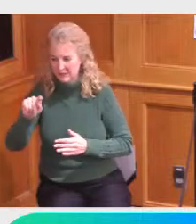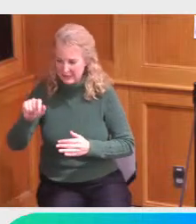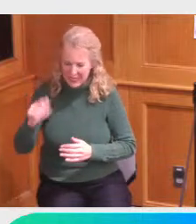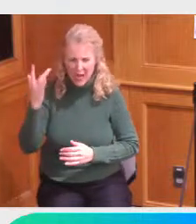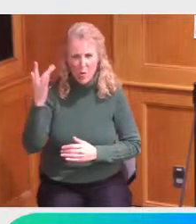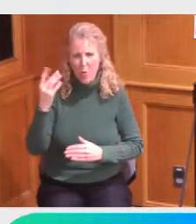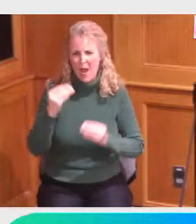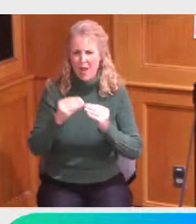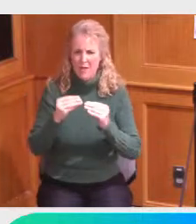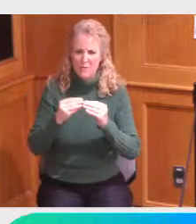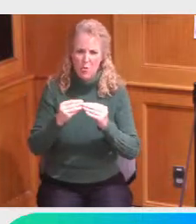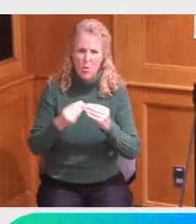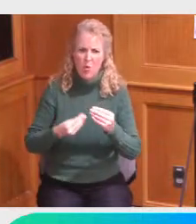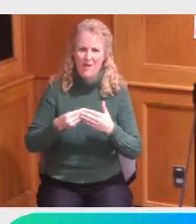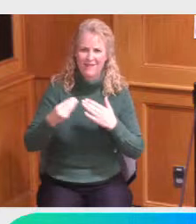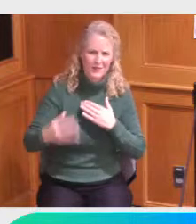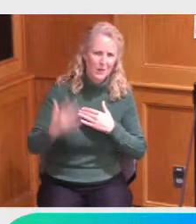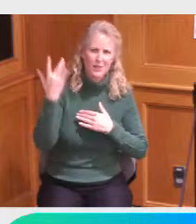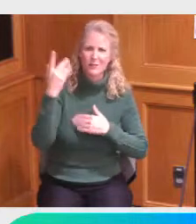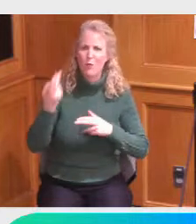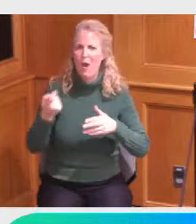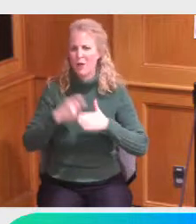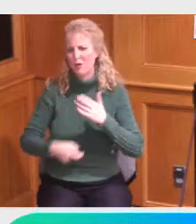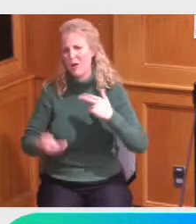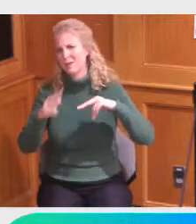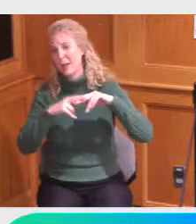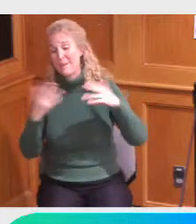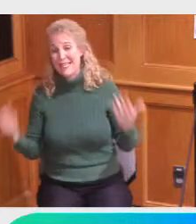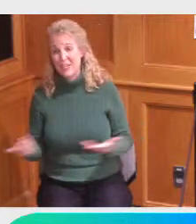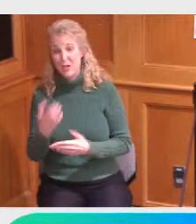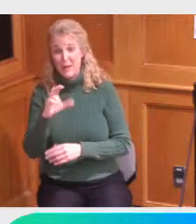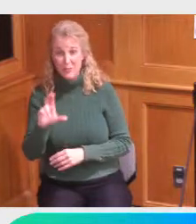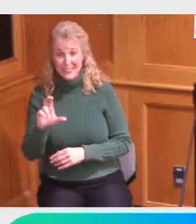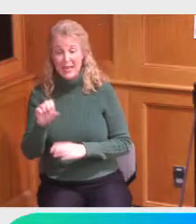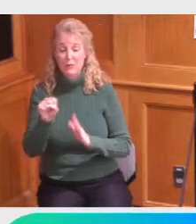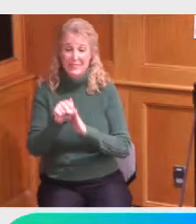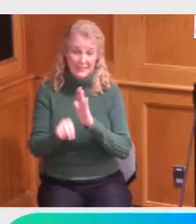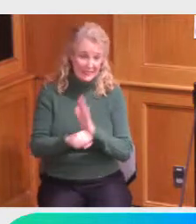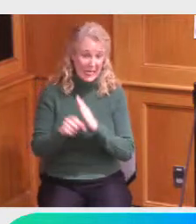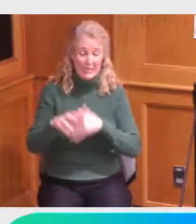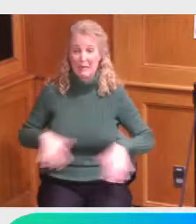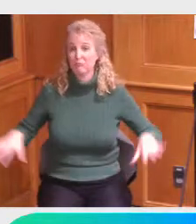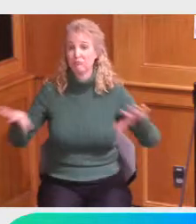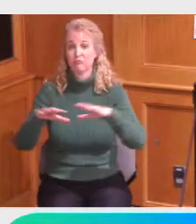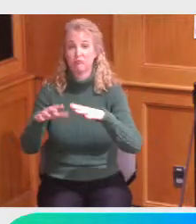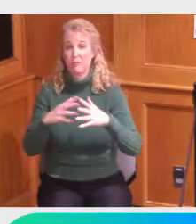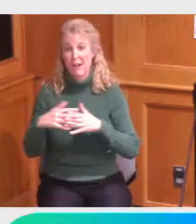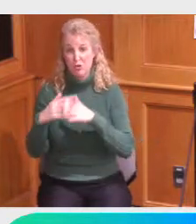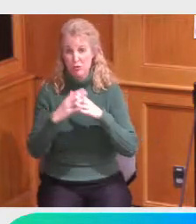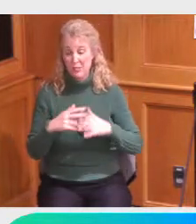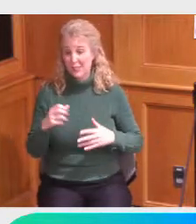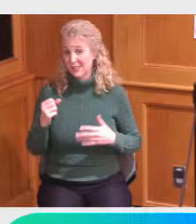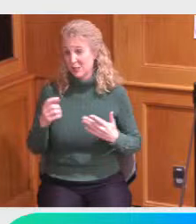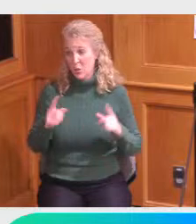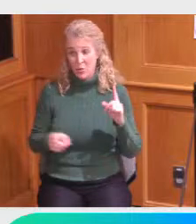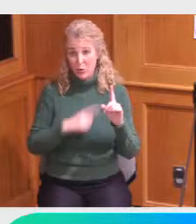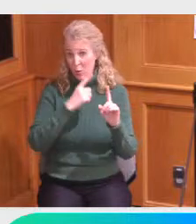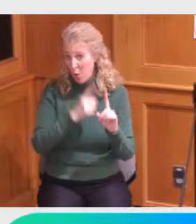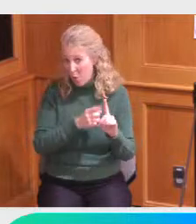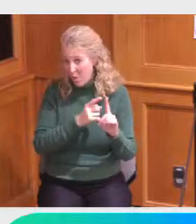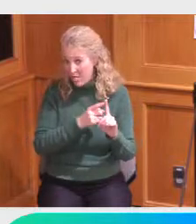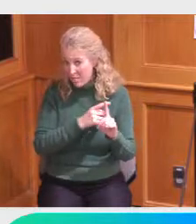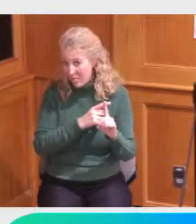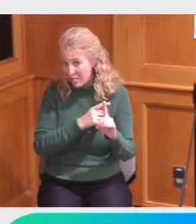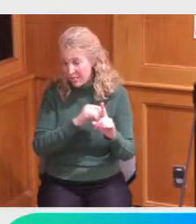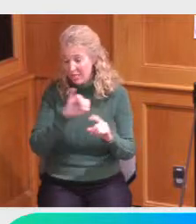within children's services, both in Hamilton County, in the state, and nationally. A goal being to